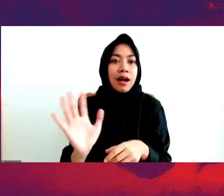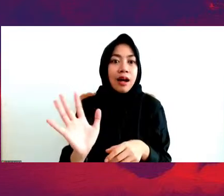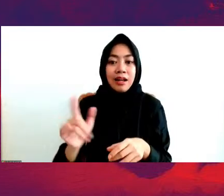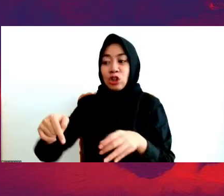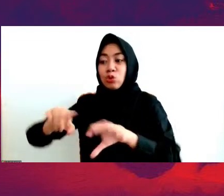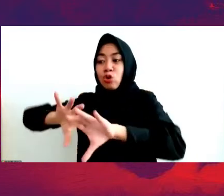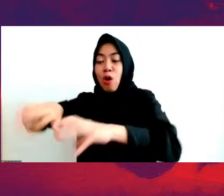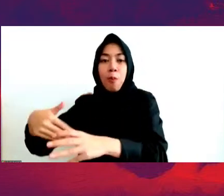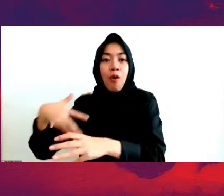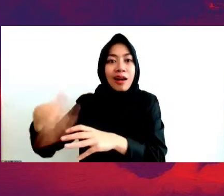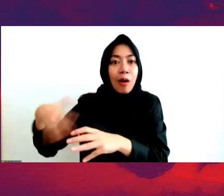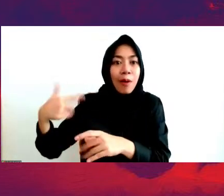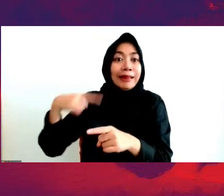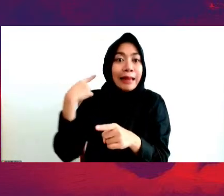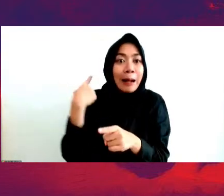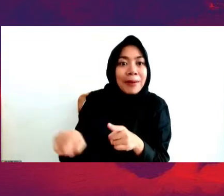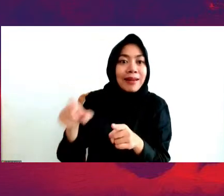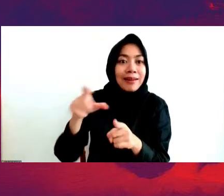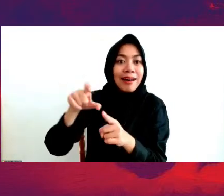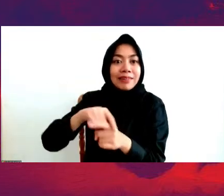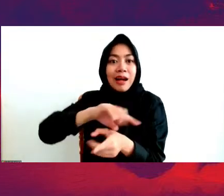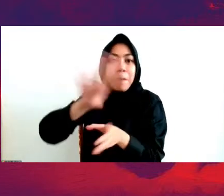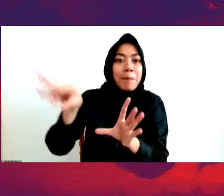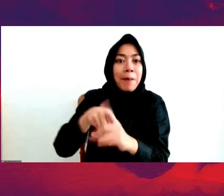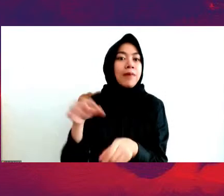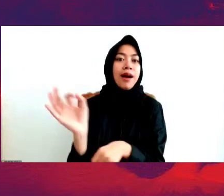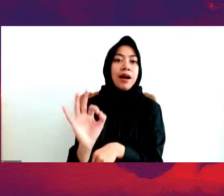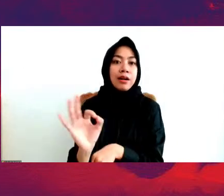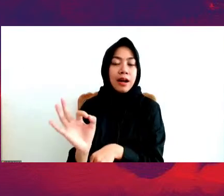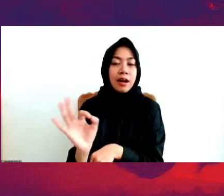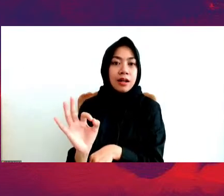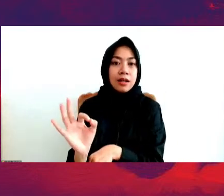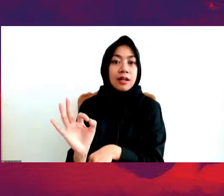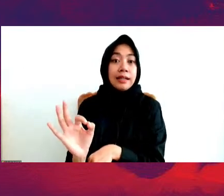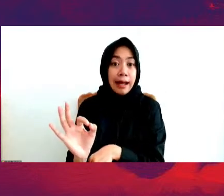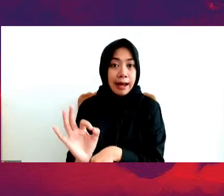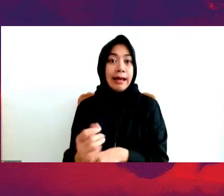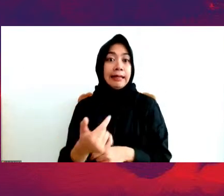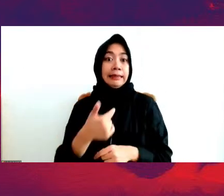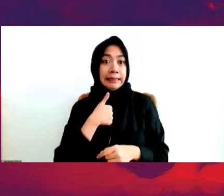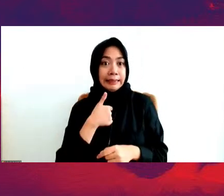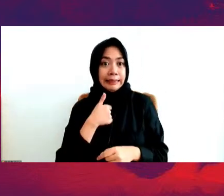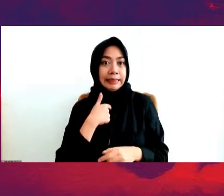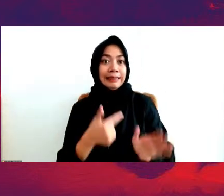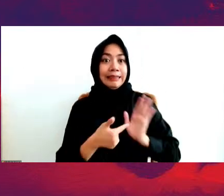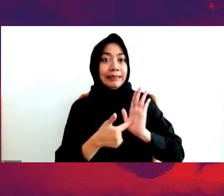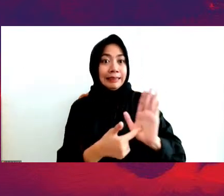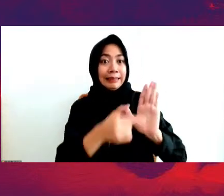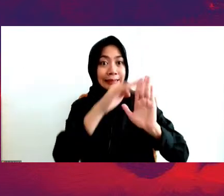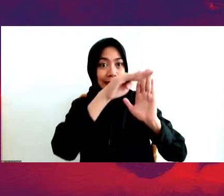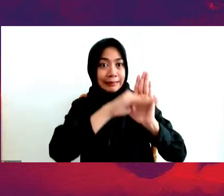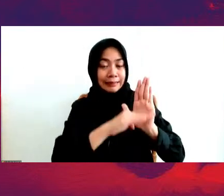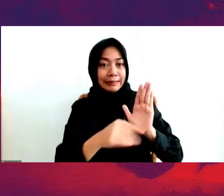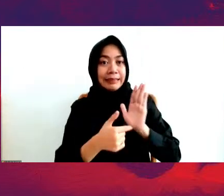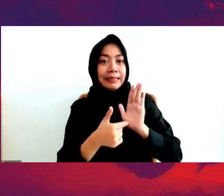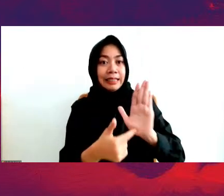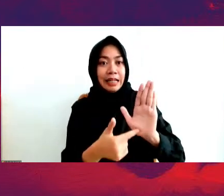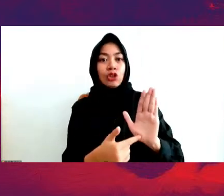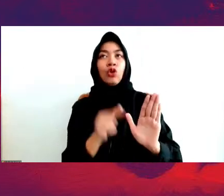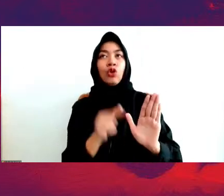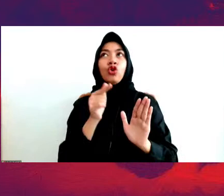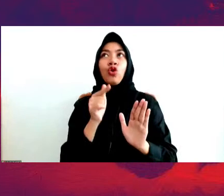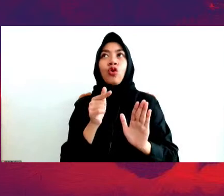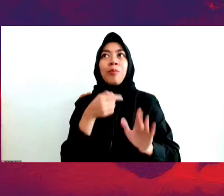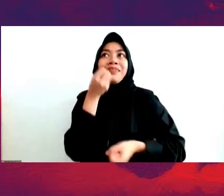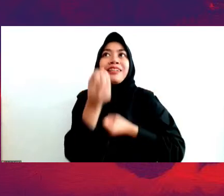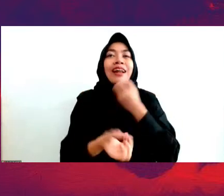out of this sort of analysis. But the reason why I'm showing this today is sort of just to give a context to the discussion that's